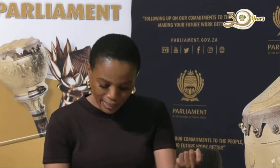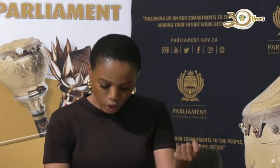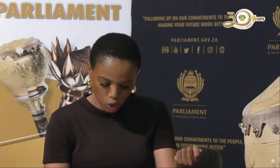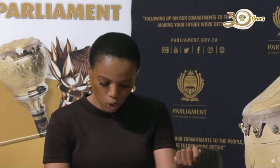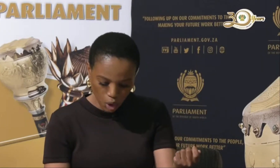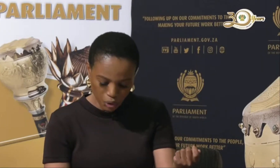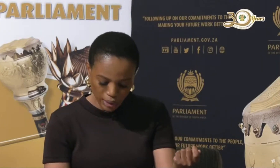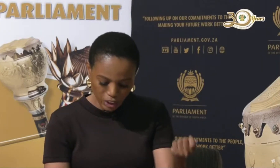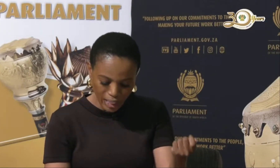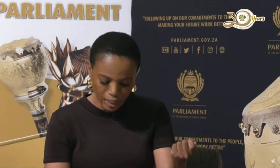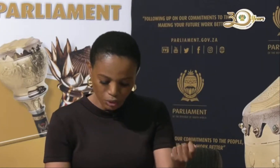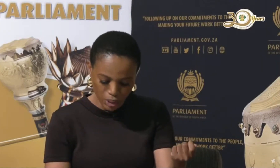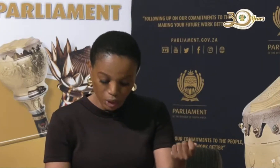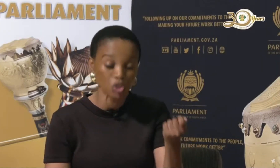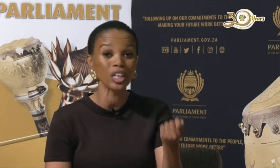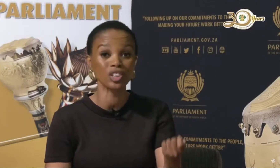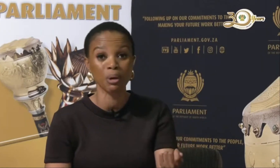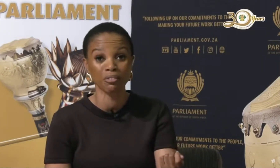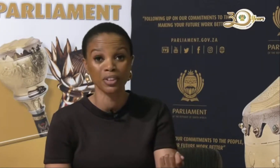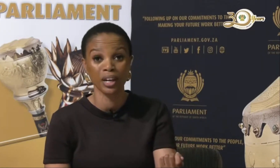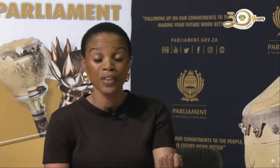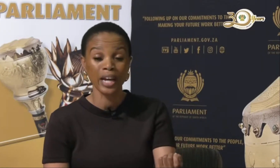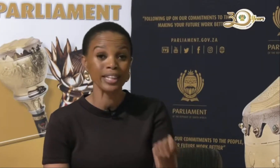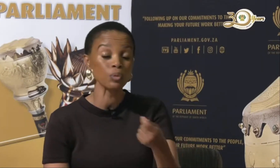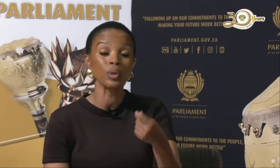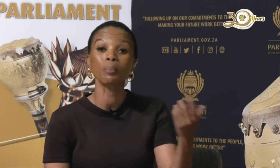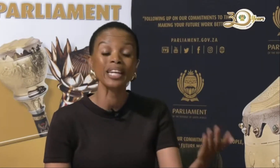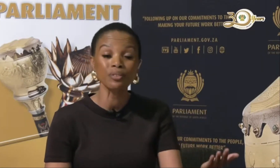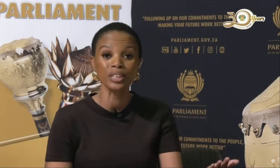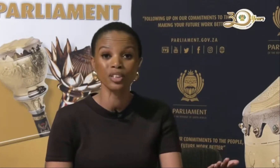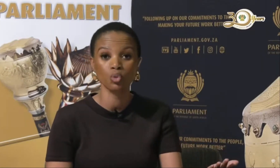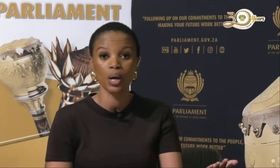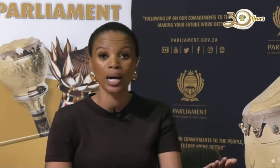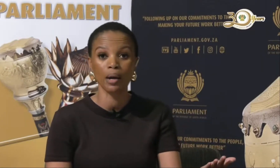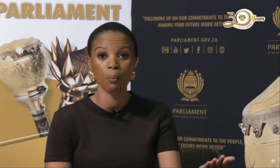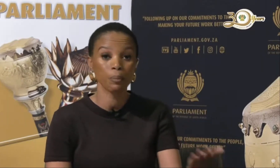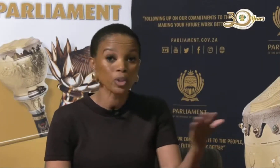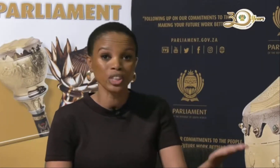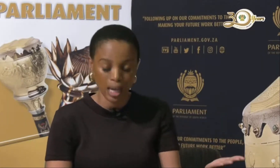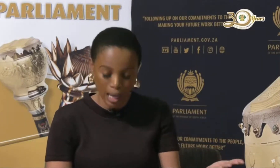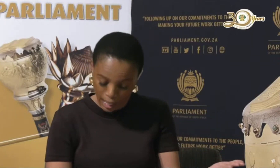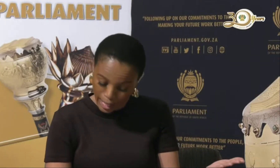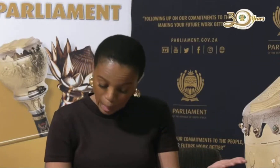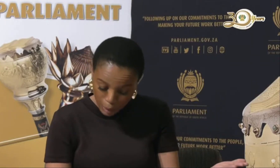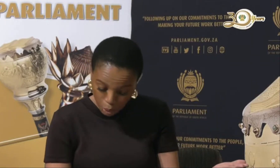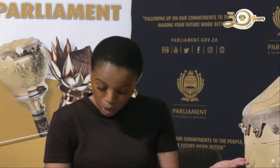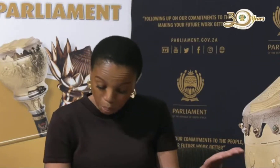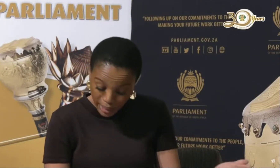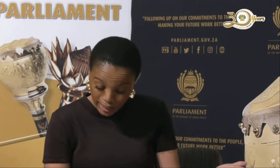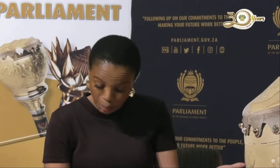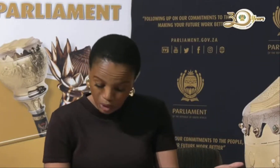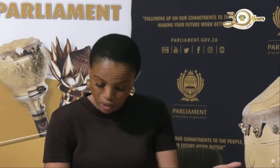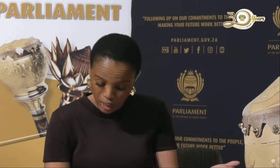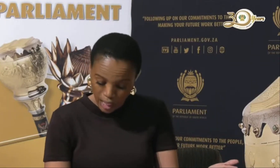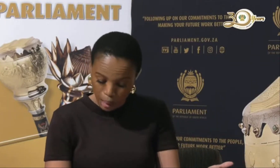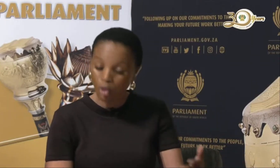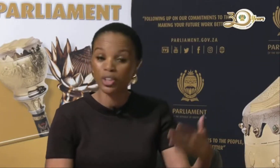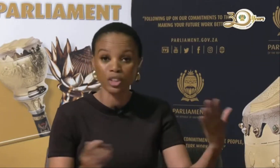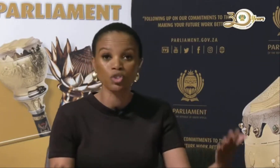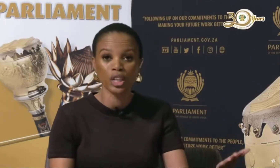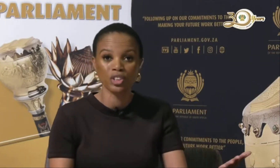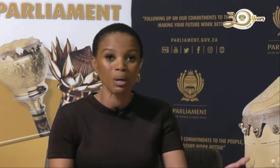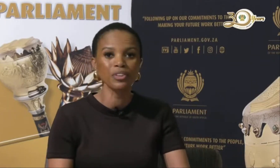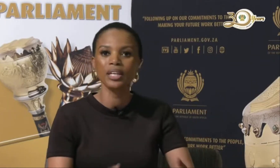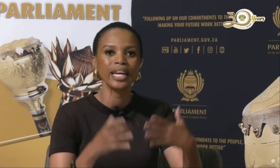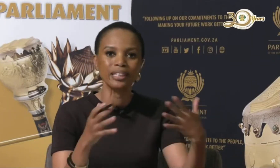the issue of the challenge of the construction mafia. And that's one of the main reasons why projects are unable to be completed, because of the